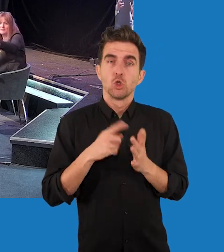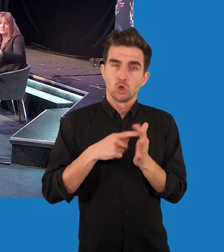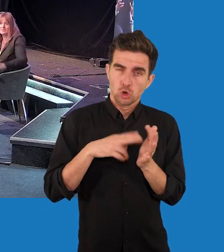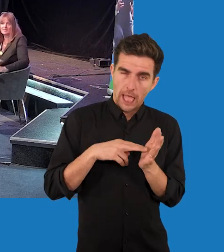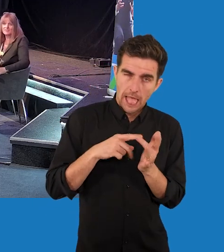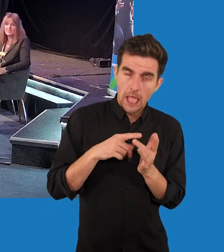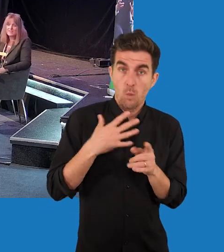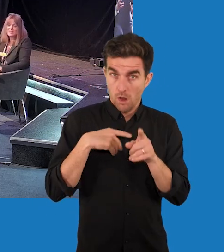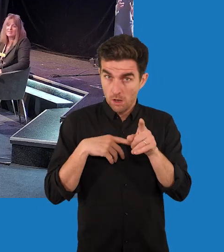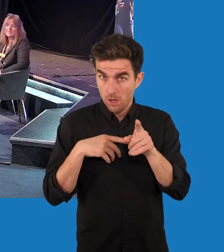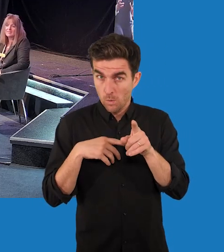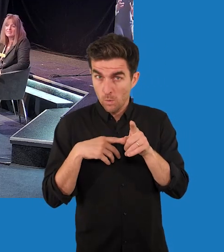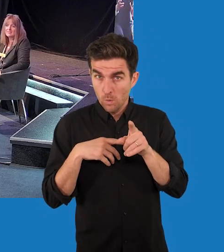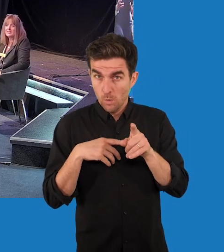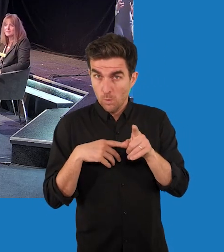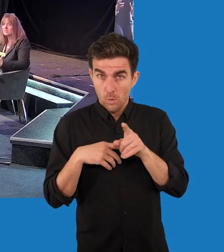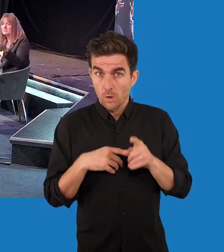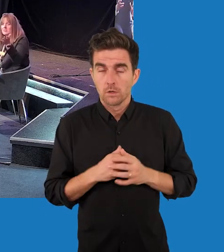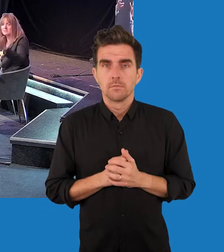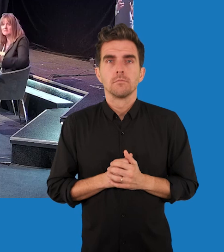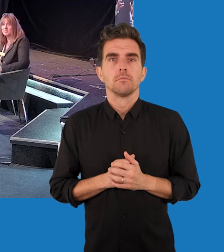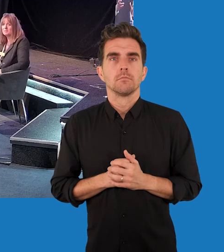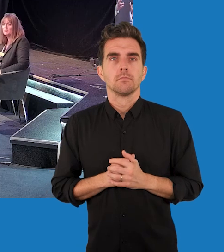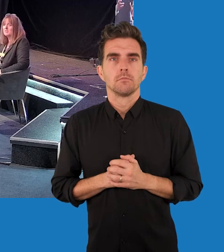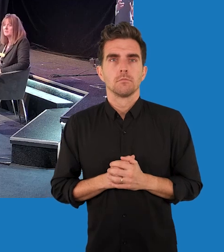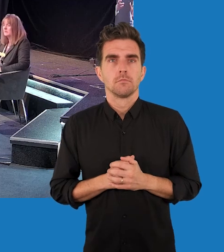to Jenny, would you like to?